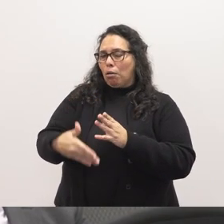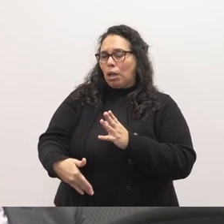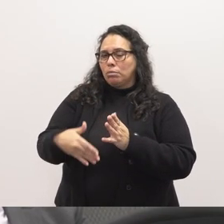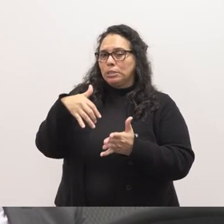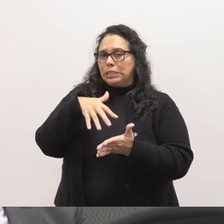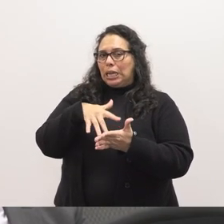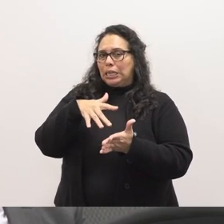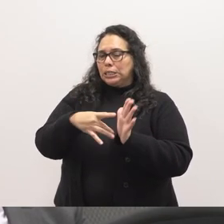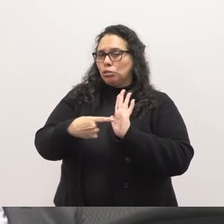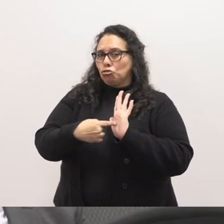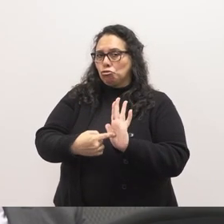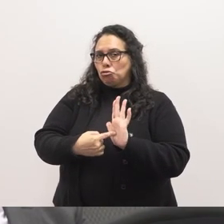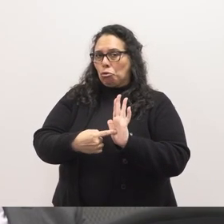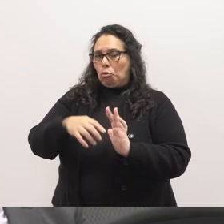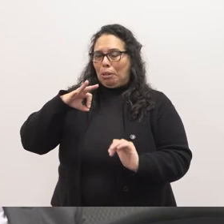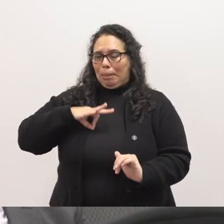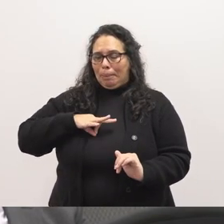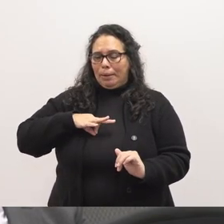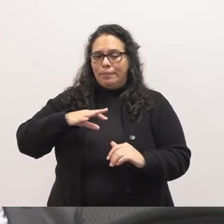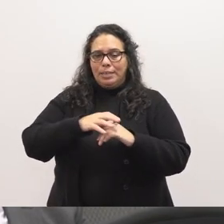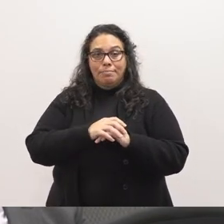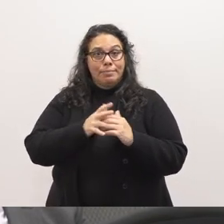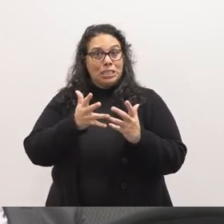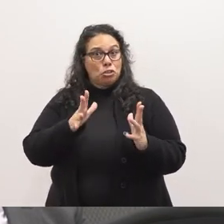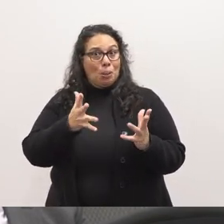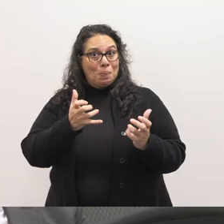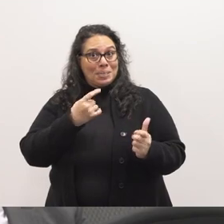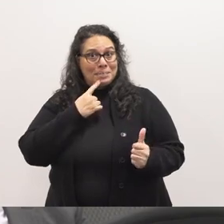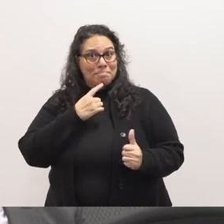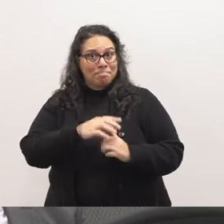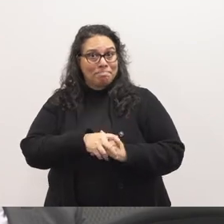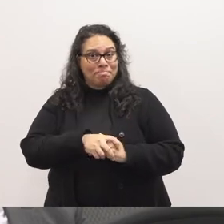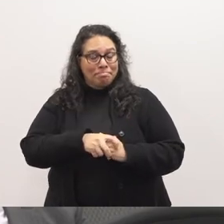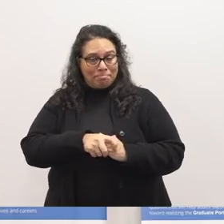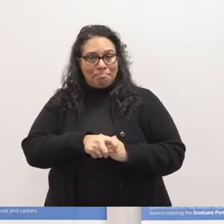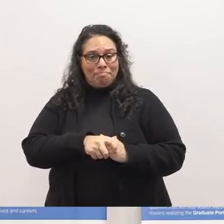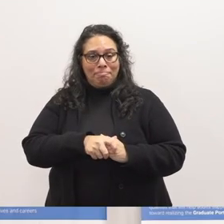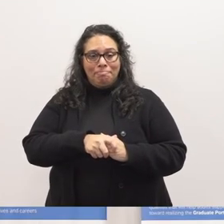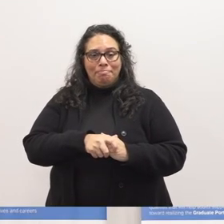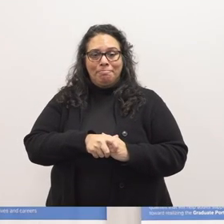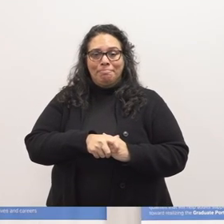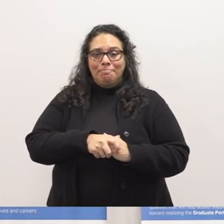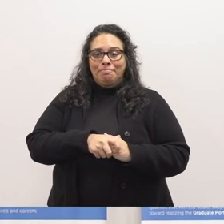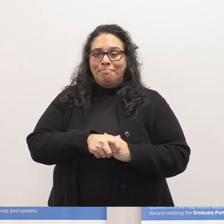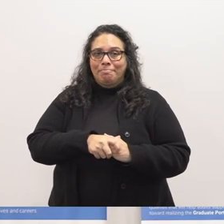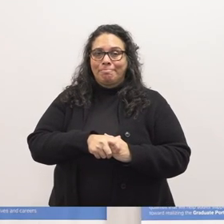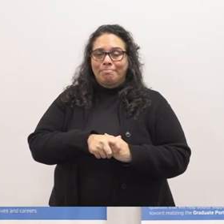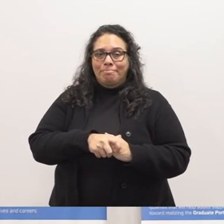benefits. That's all I want to say. Thank you.